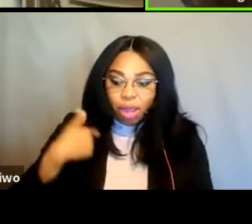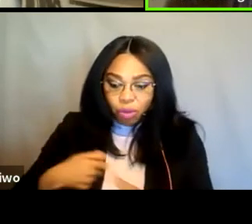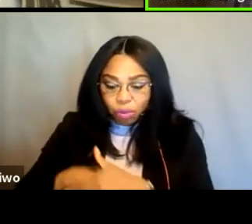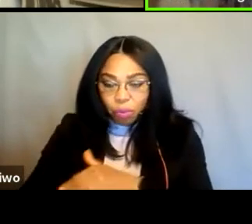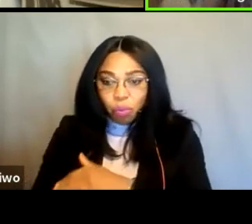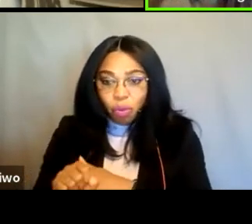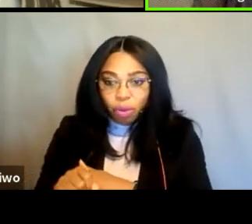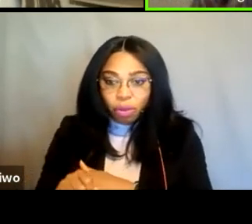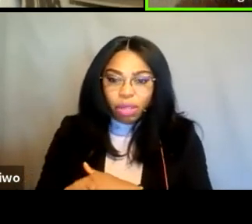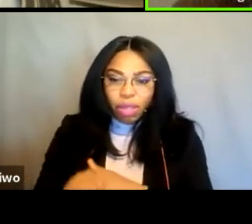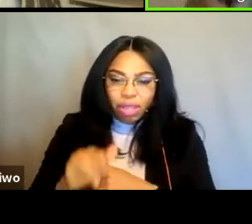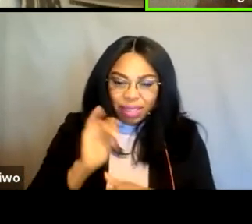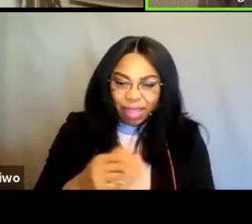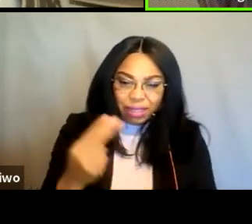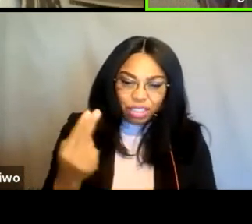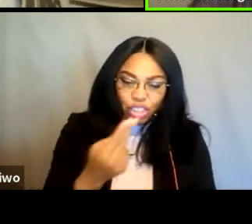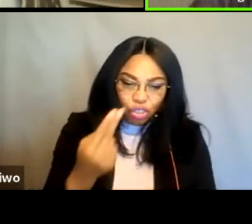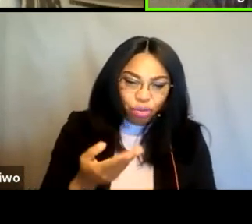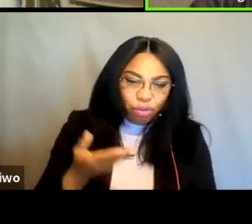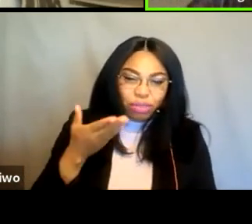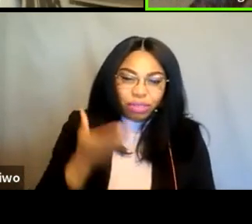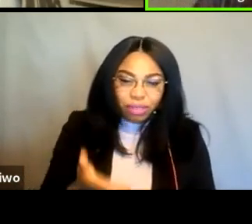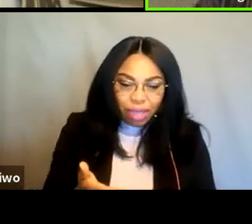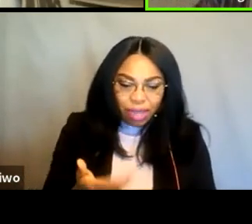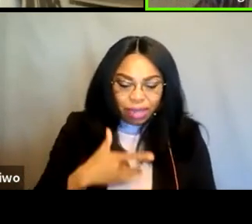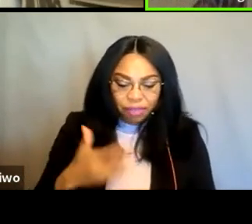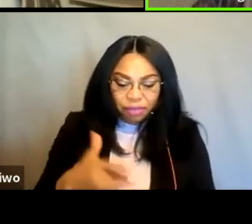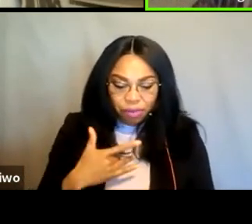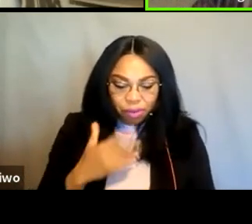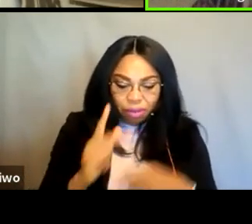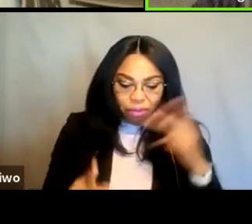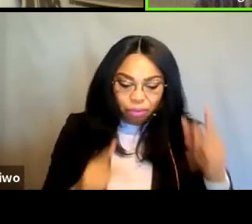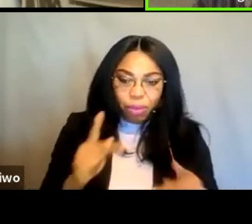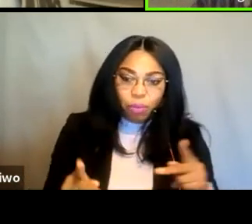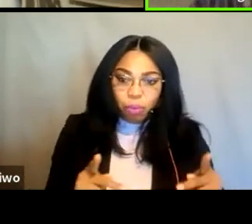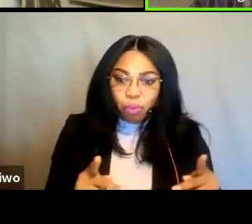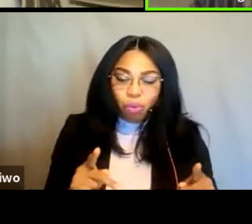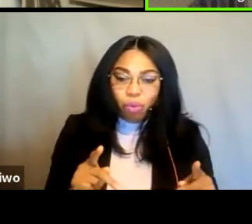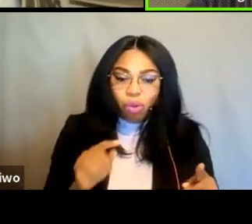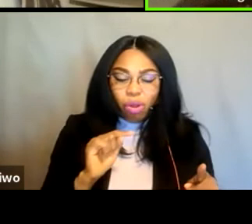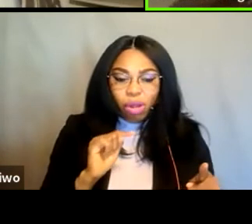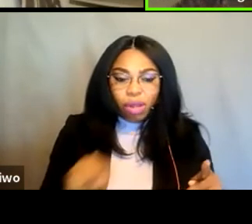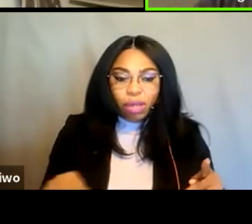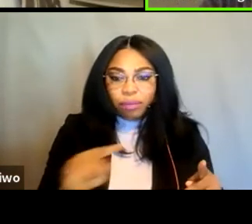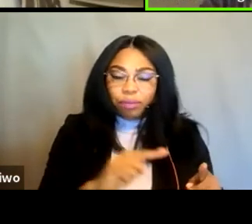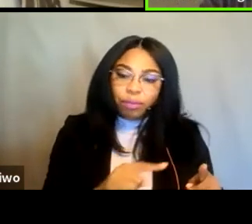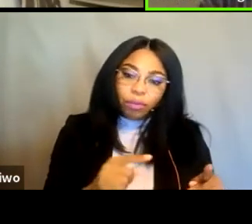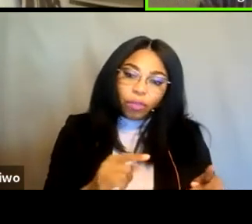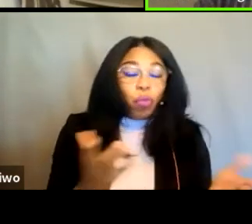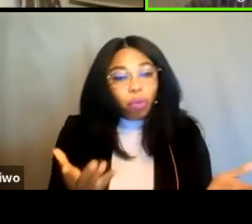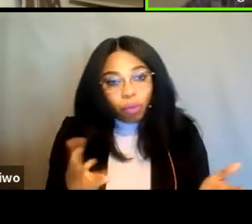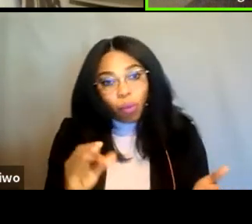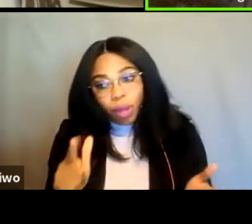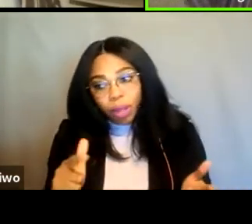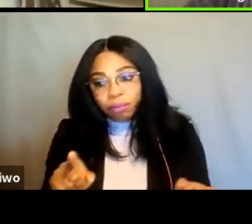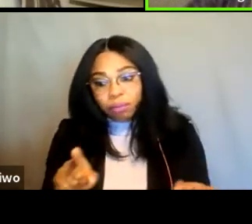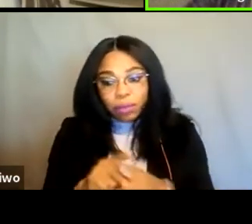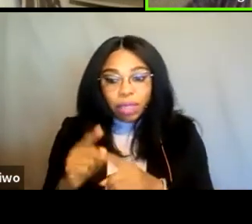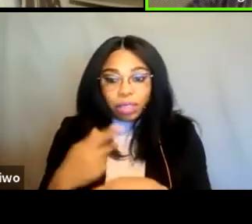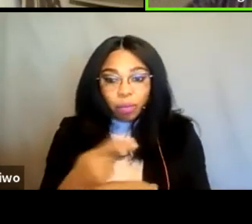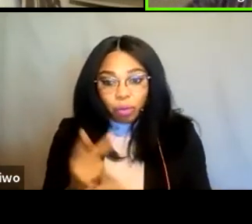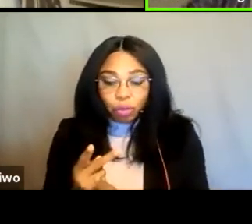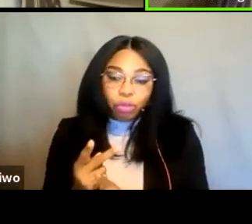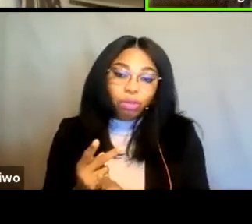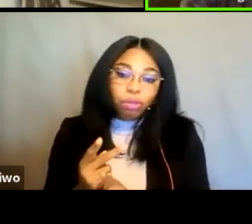It holds that history, which is where I feel the people who are, well, as a producer working with